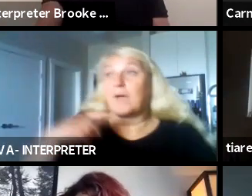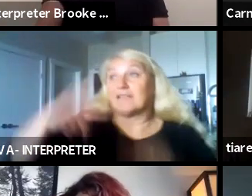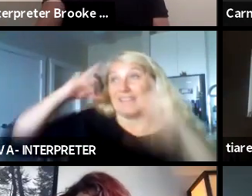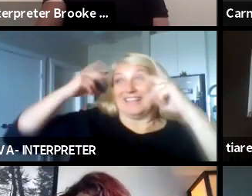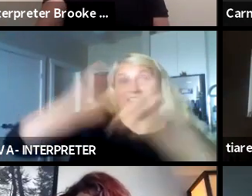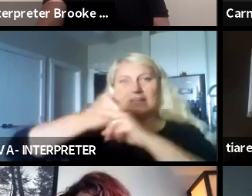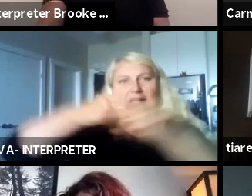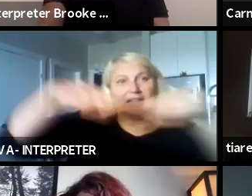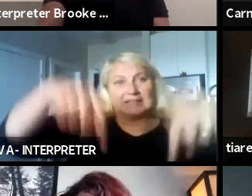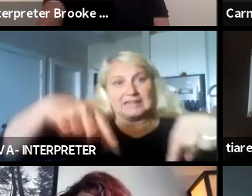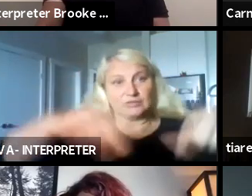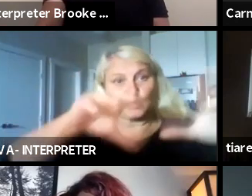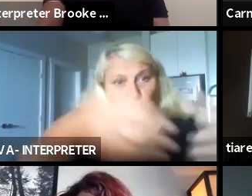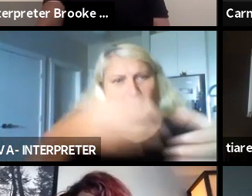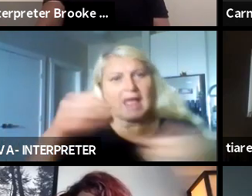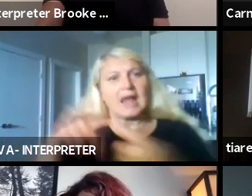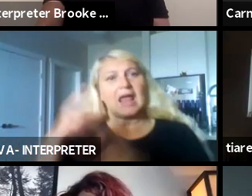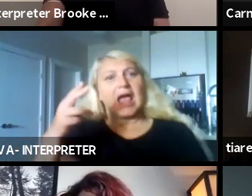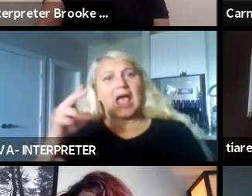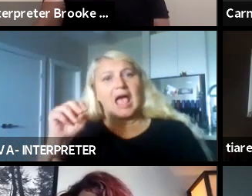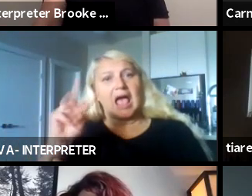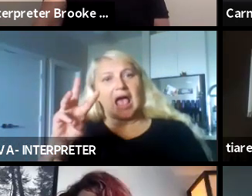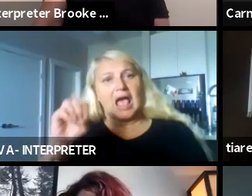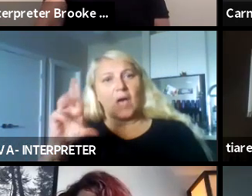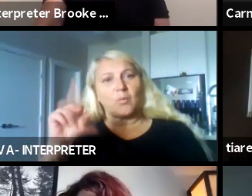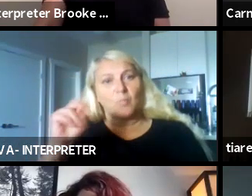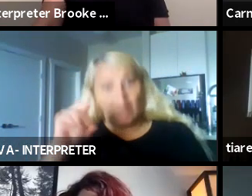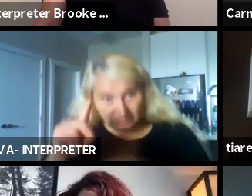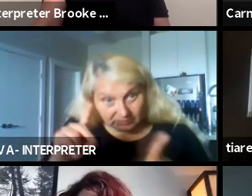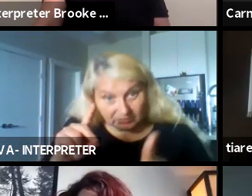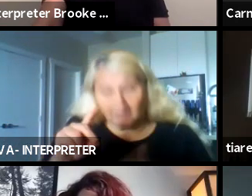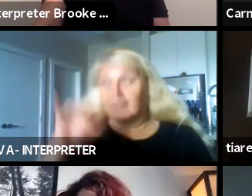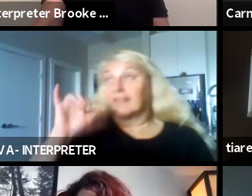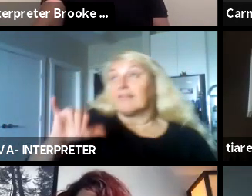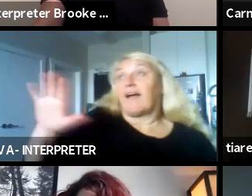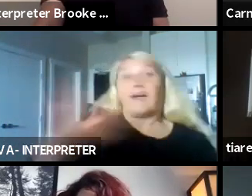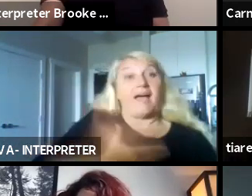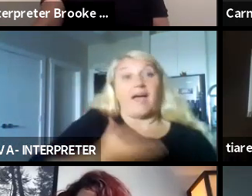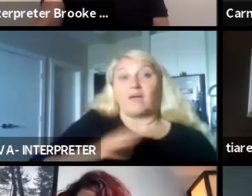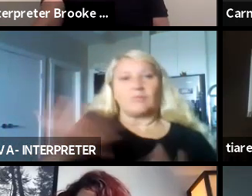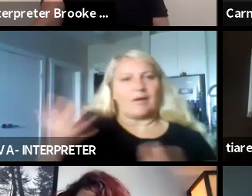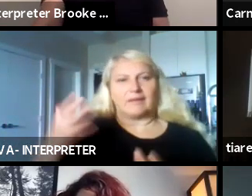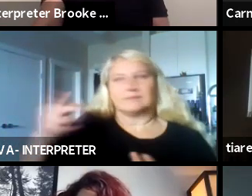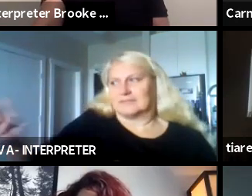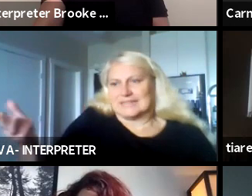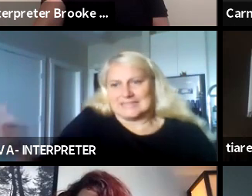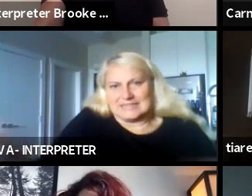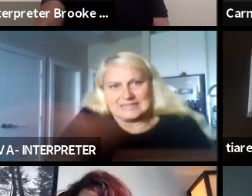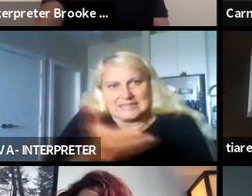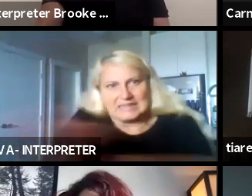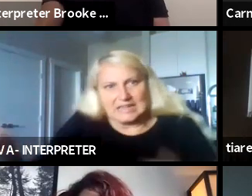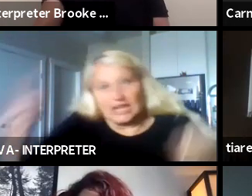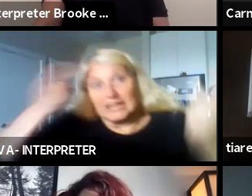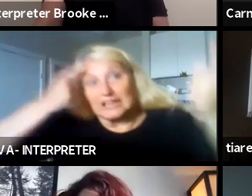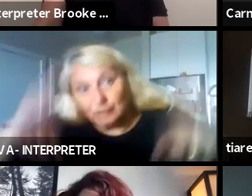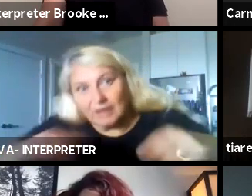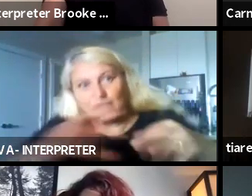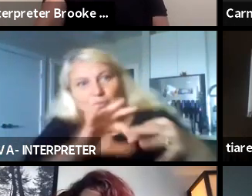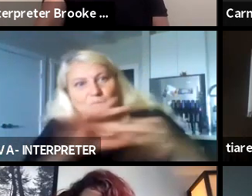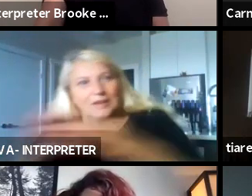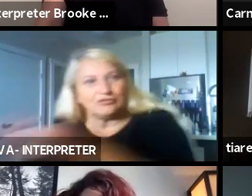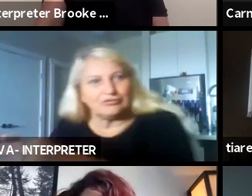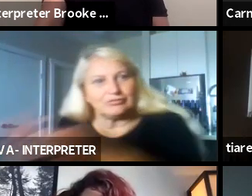with HowlRound are relationships of consent and generosity and sharing, which means in exactly 19